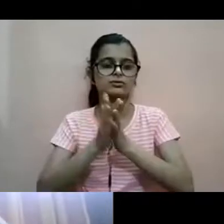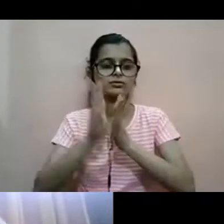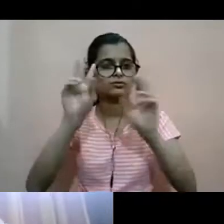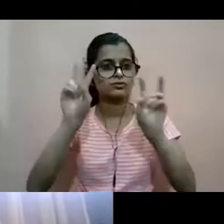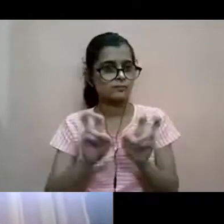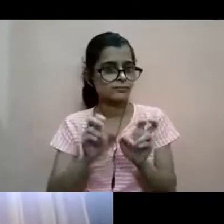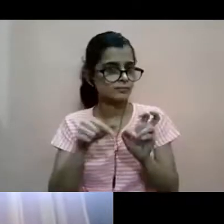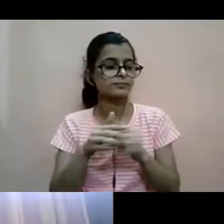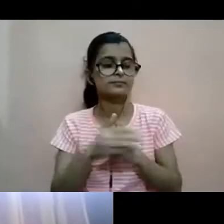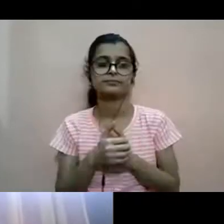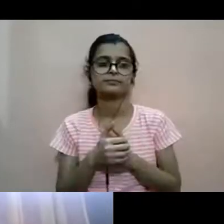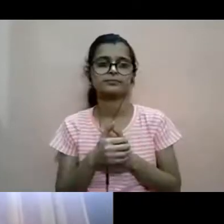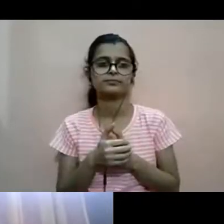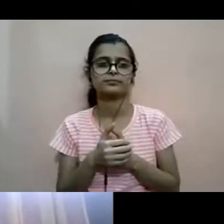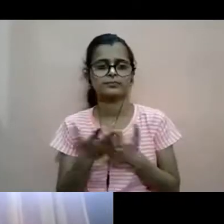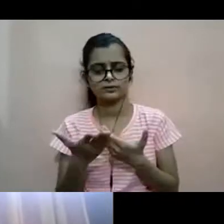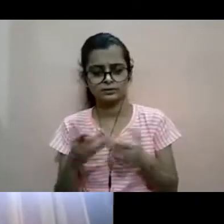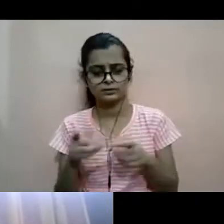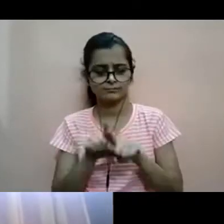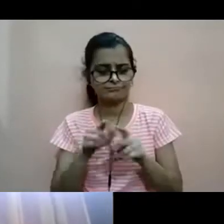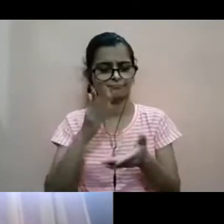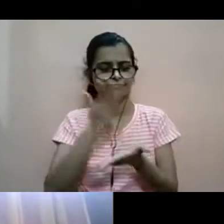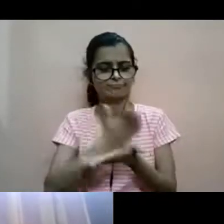where they try to break down